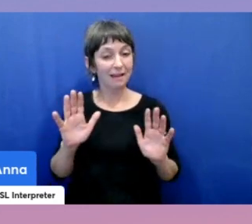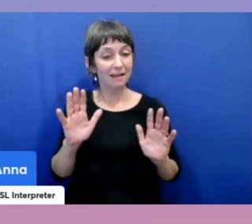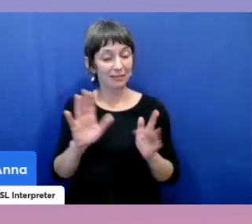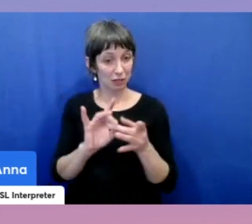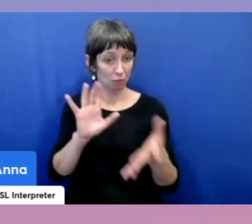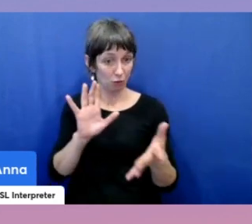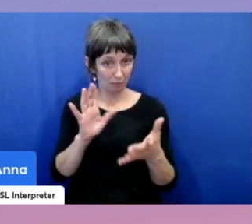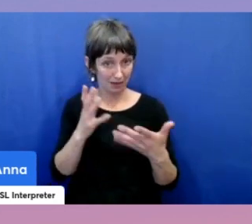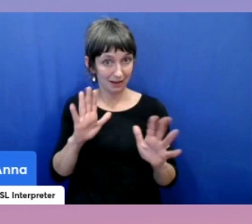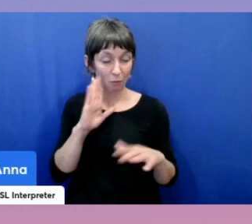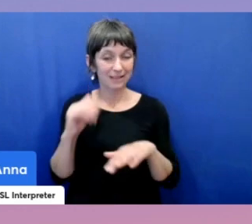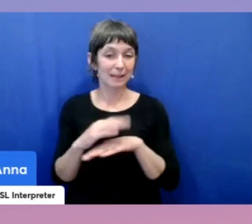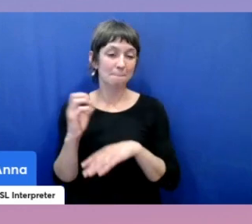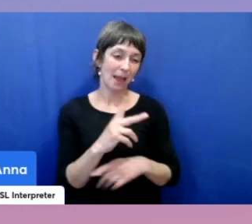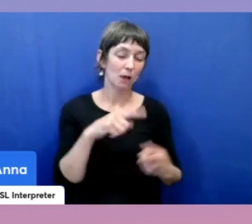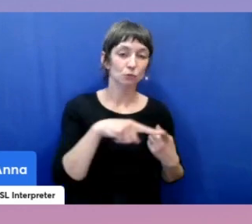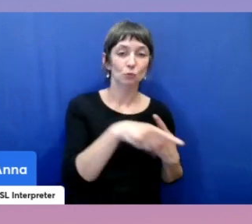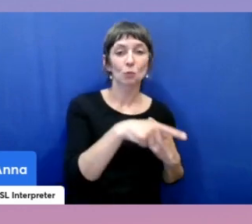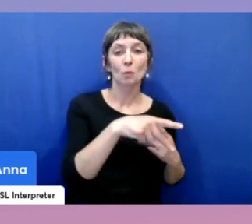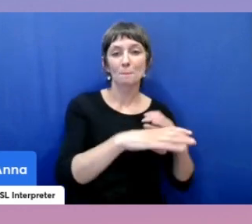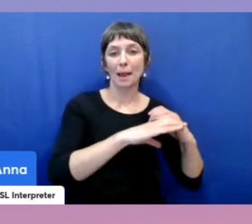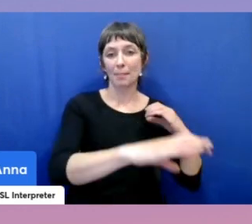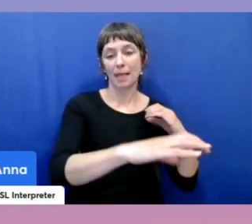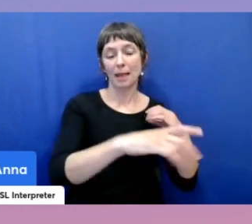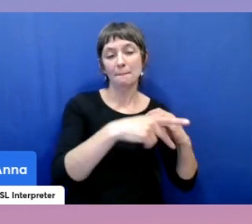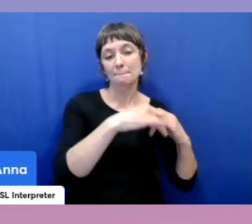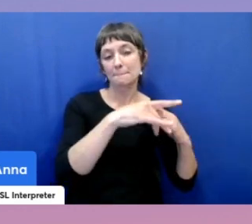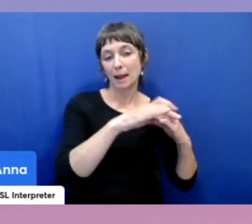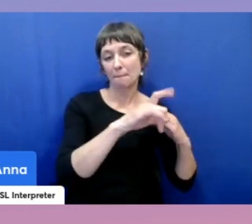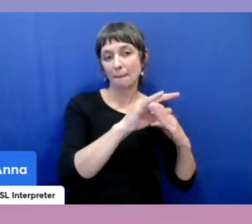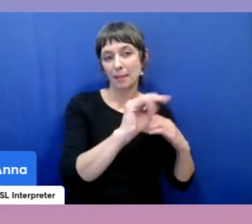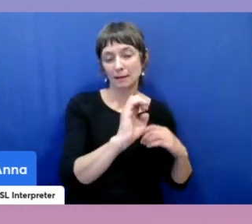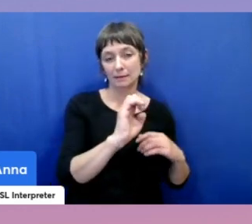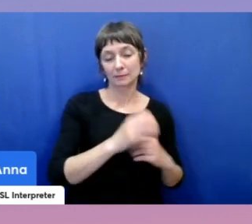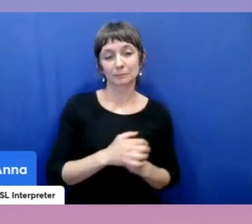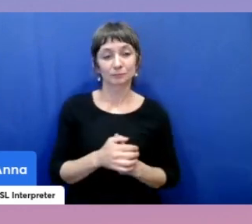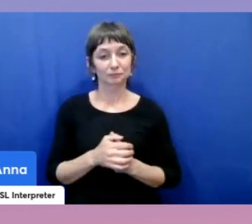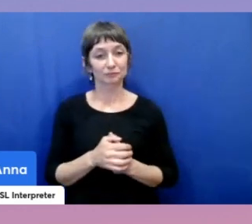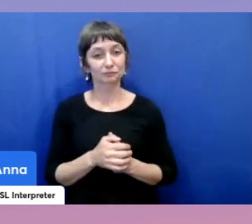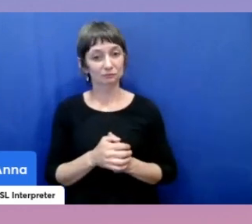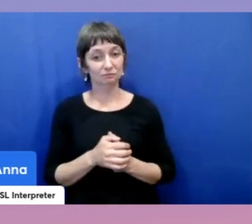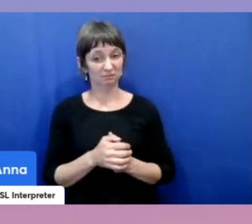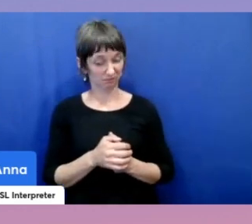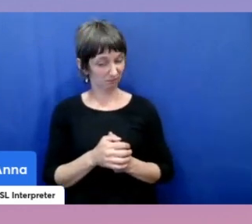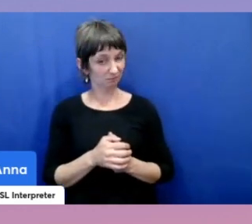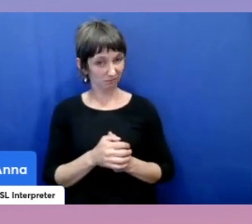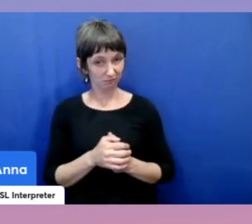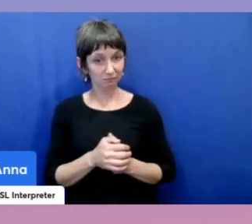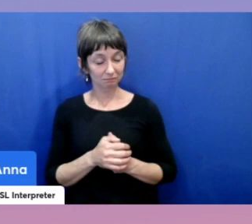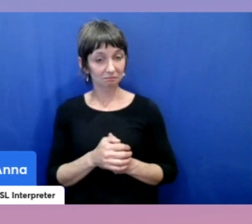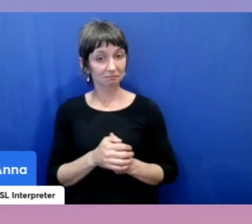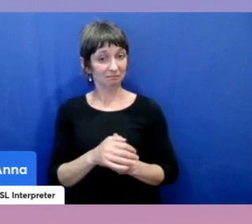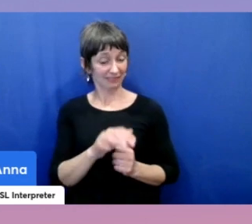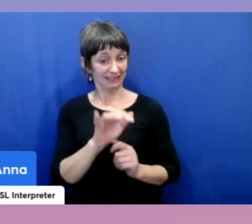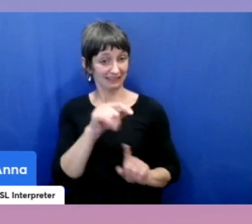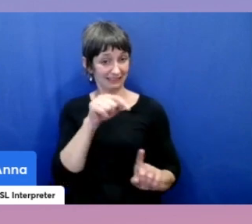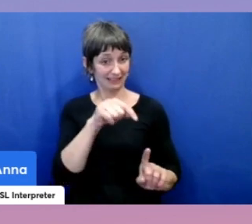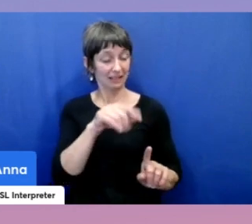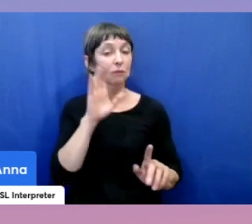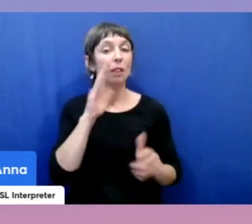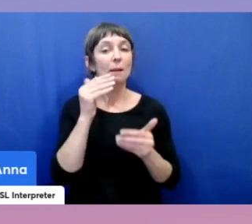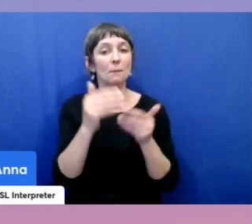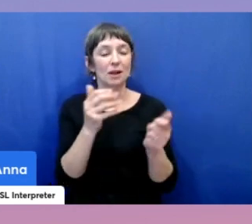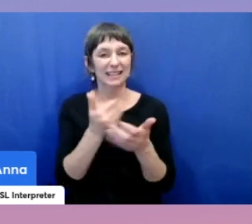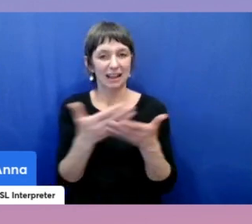back into pipeline in here. Okay, that all. The GB will process